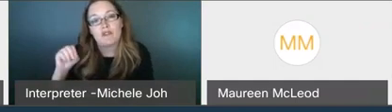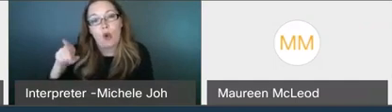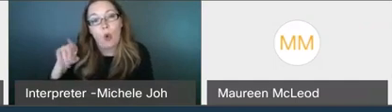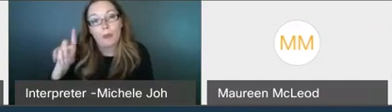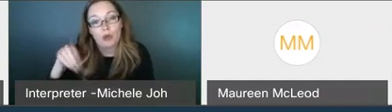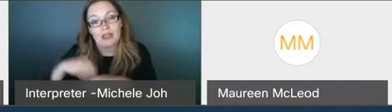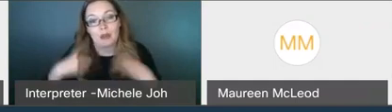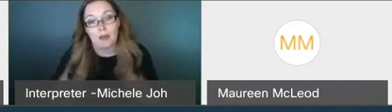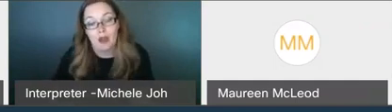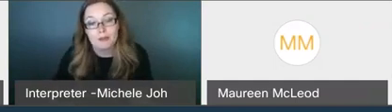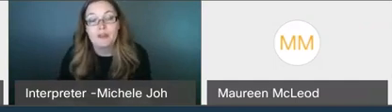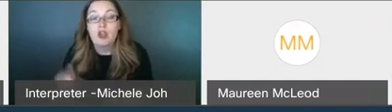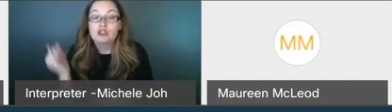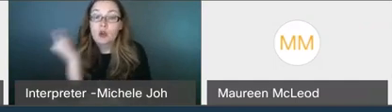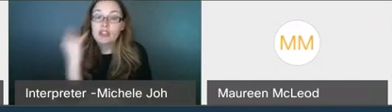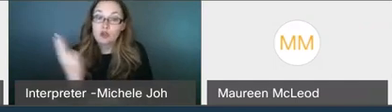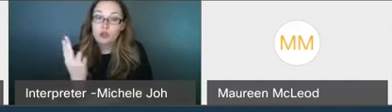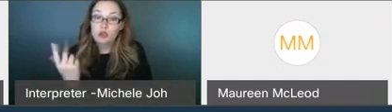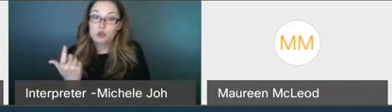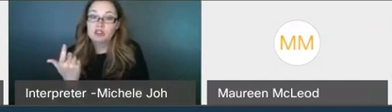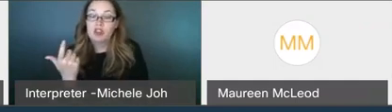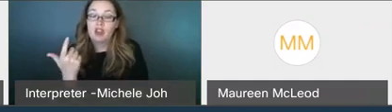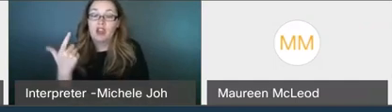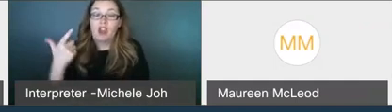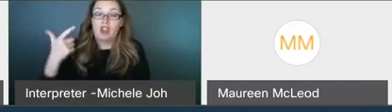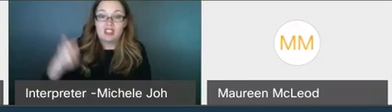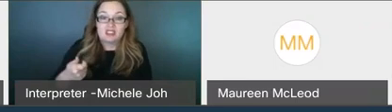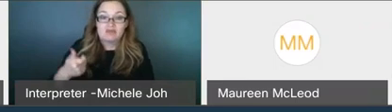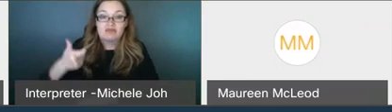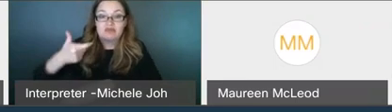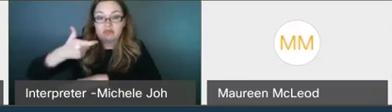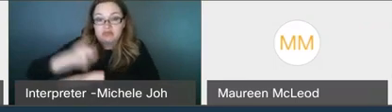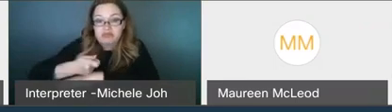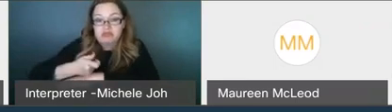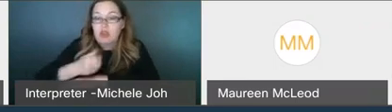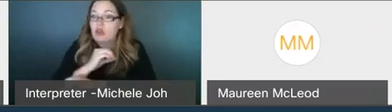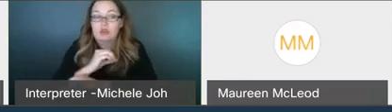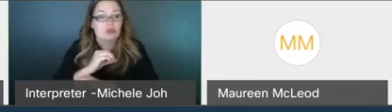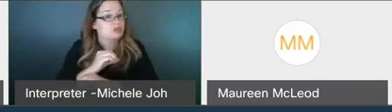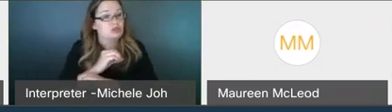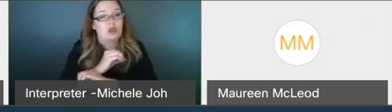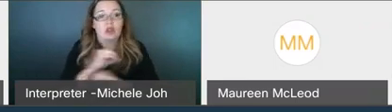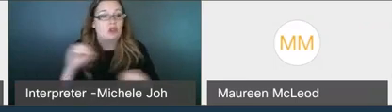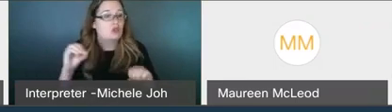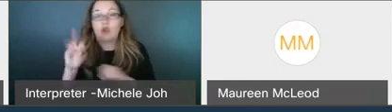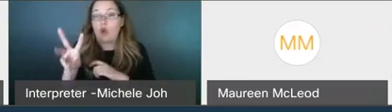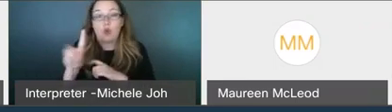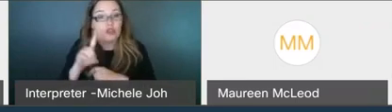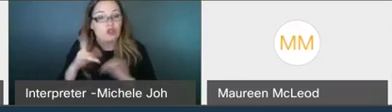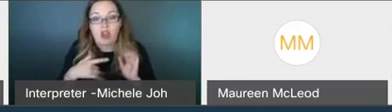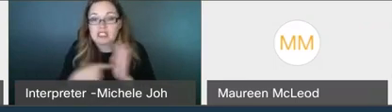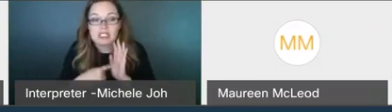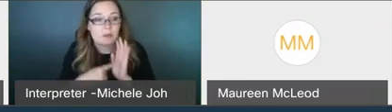are, if someone takes this medication, they won't have any withdrawal. There's no diversion of this medication. It doesn't get anybody